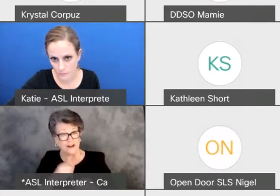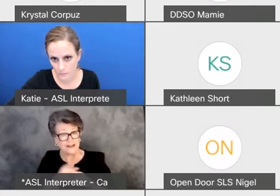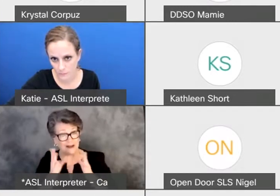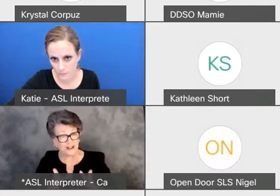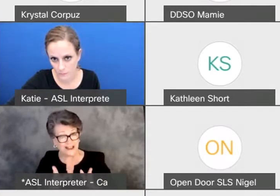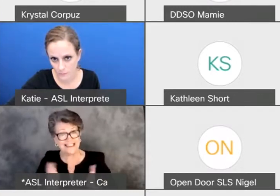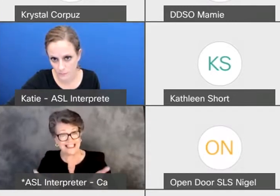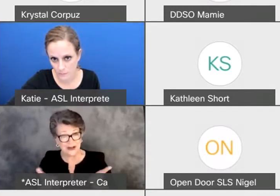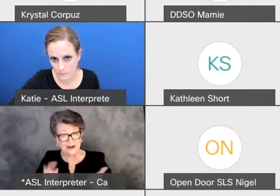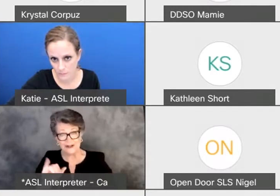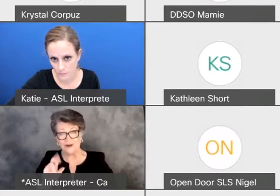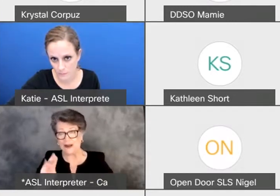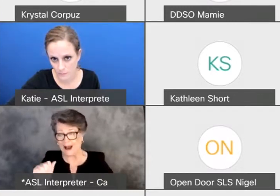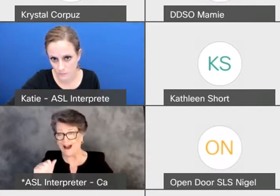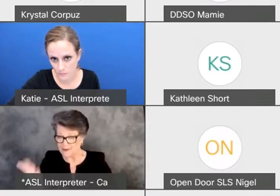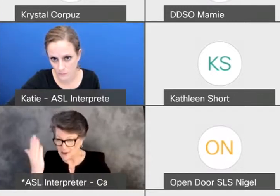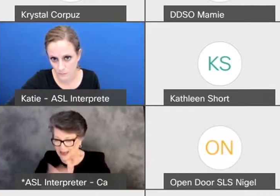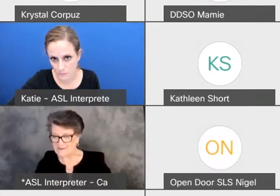specialist here as well, Rima. Good morning.